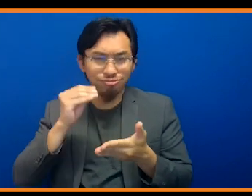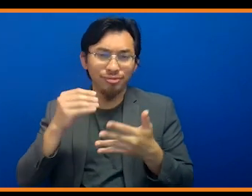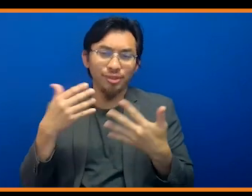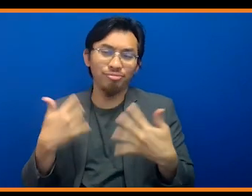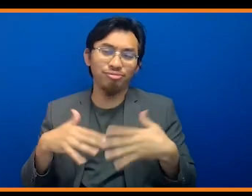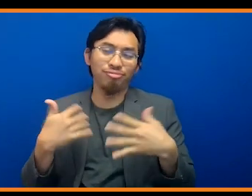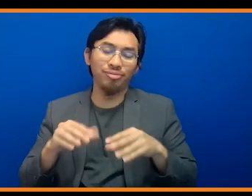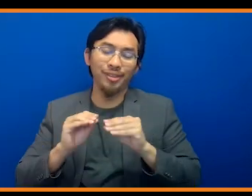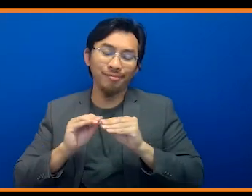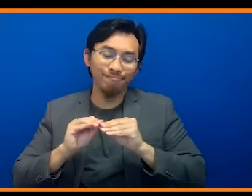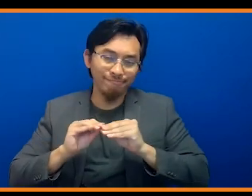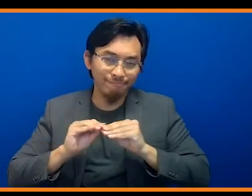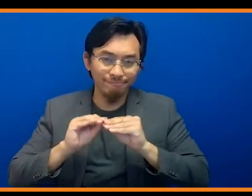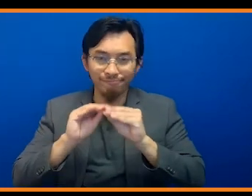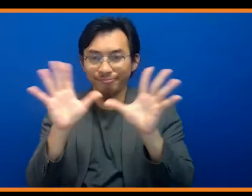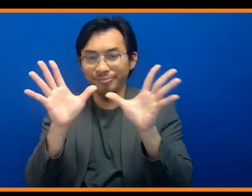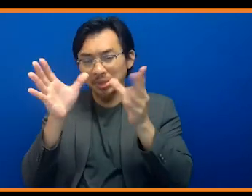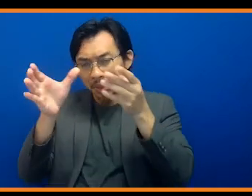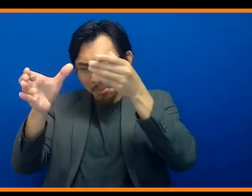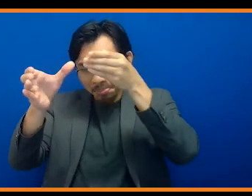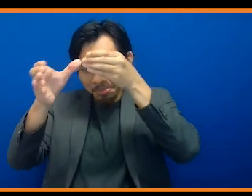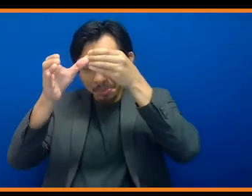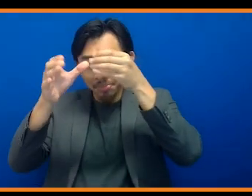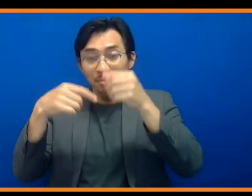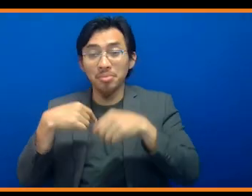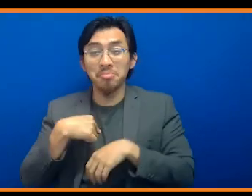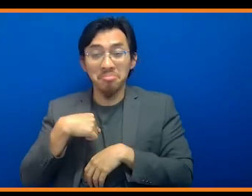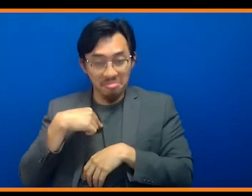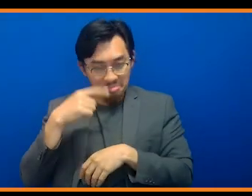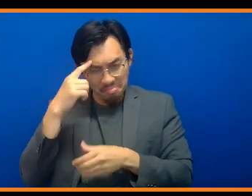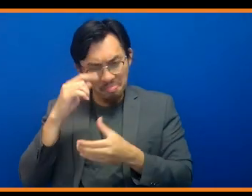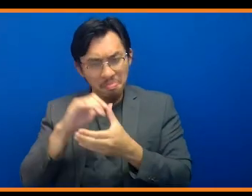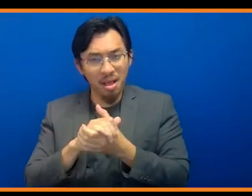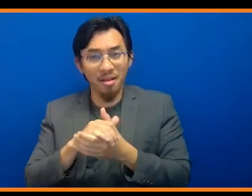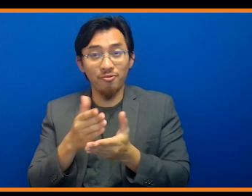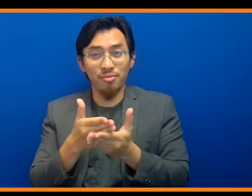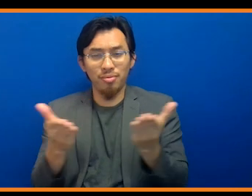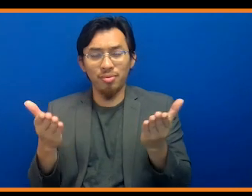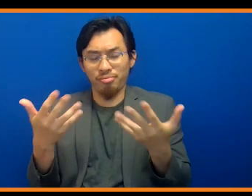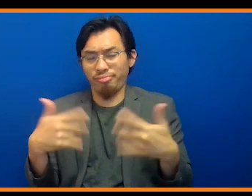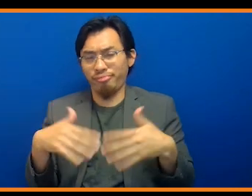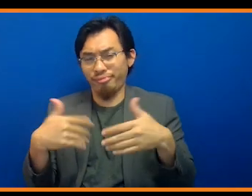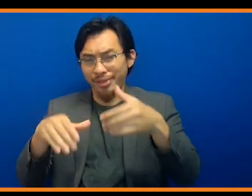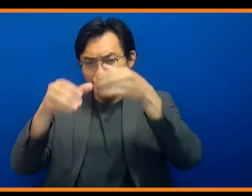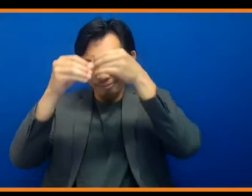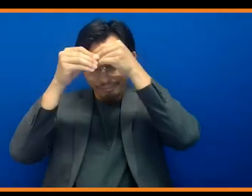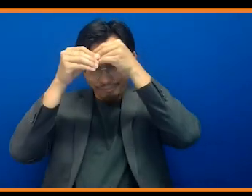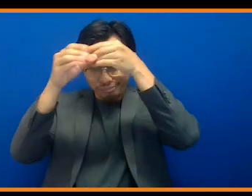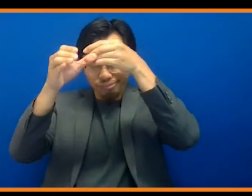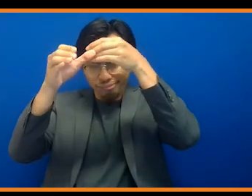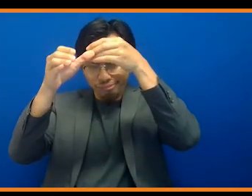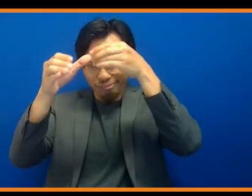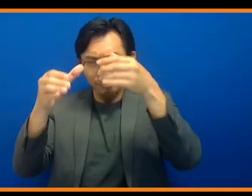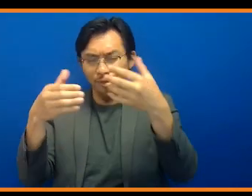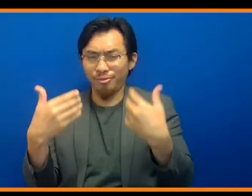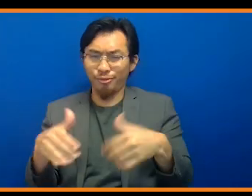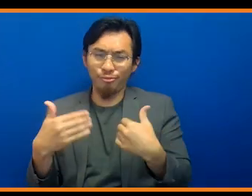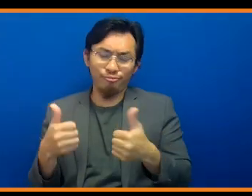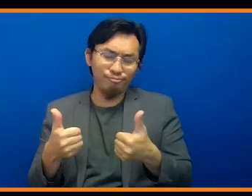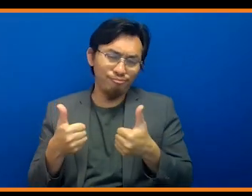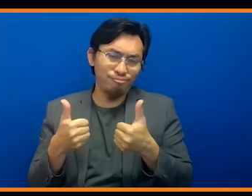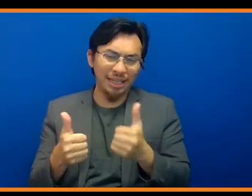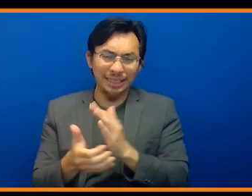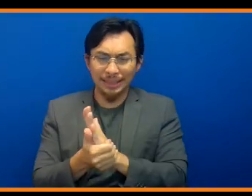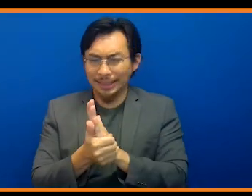very insightful, I believe. And I believe that you all gained so many things, so many, more knowledge and